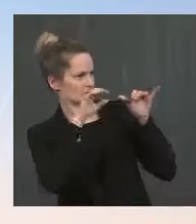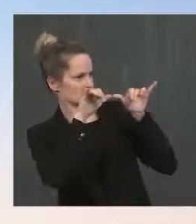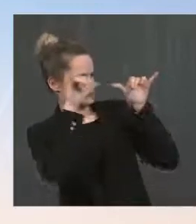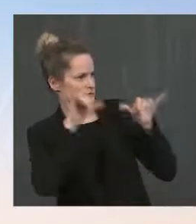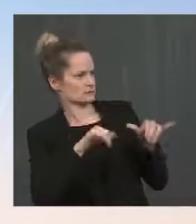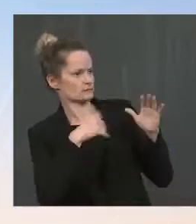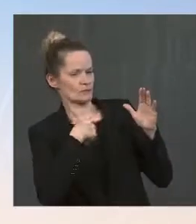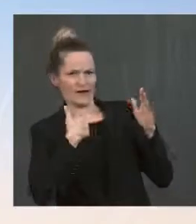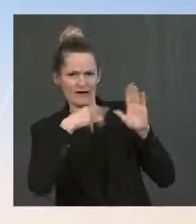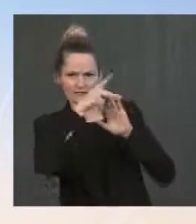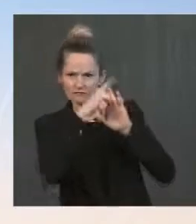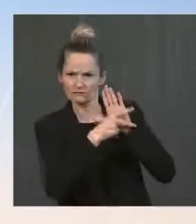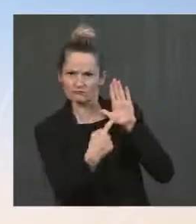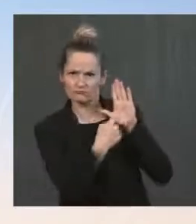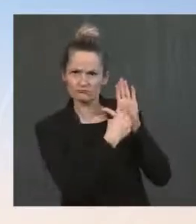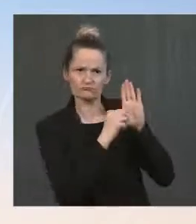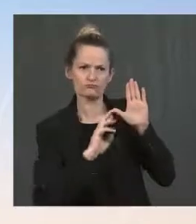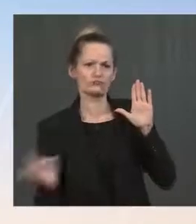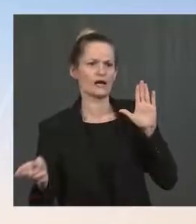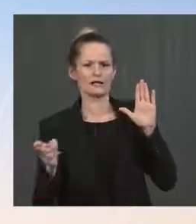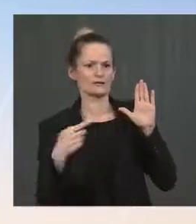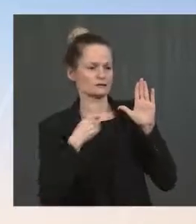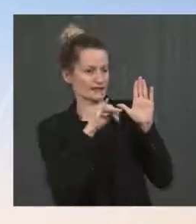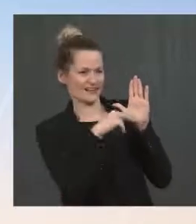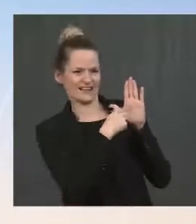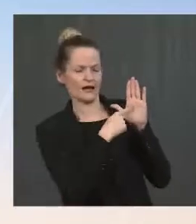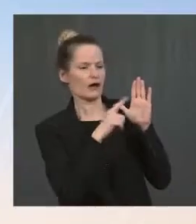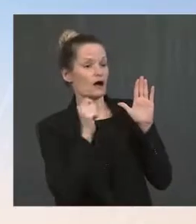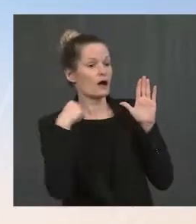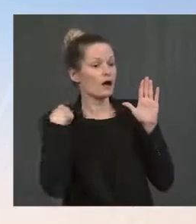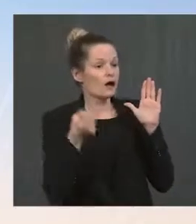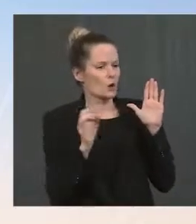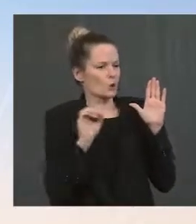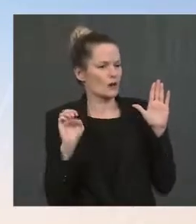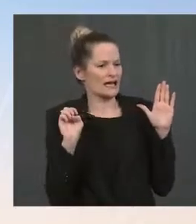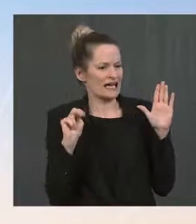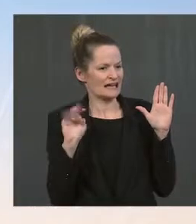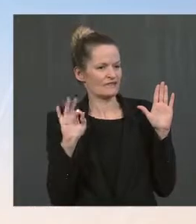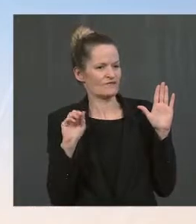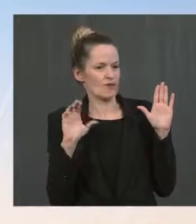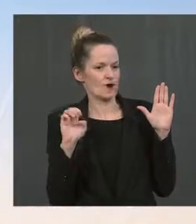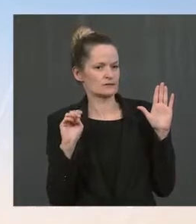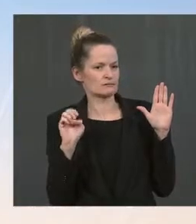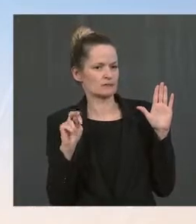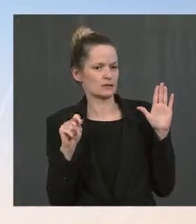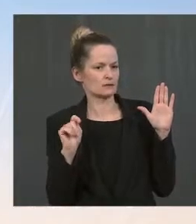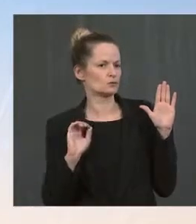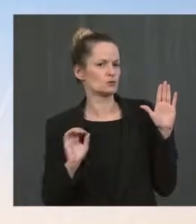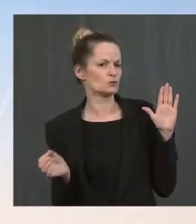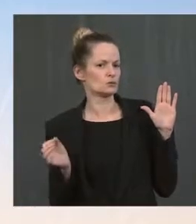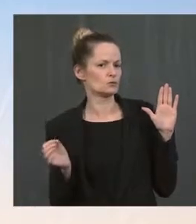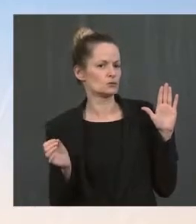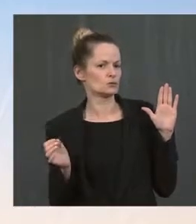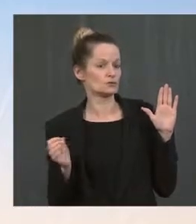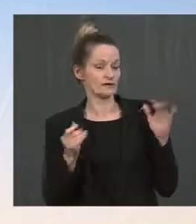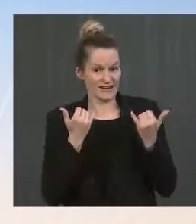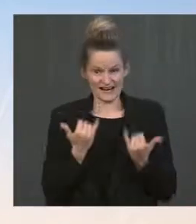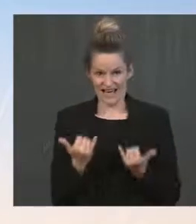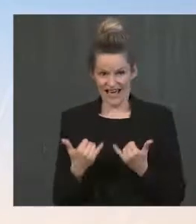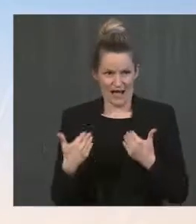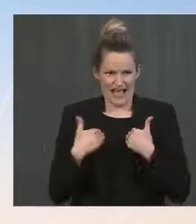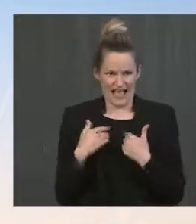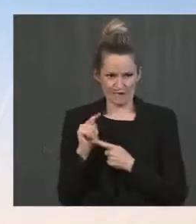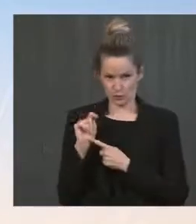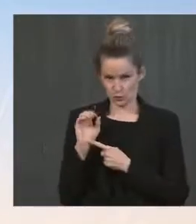AMS. It isn't that. That's not the issue. The issue is, what tools do we have if there is an unfair practice taking place, or if